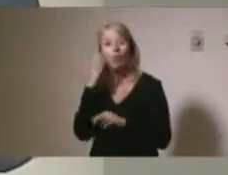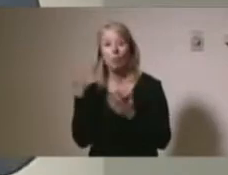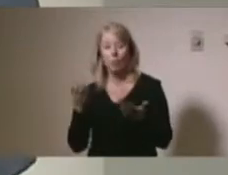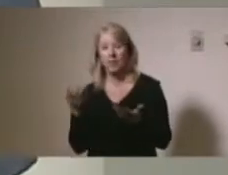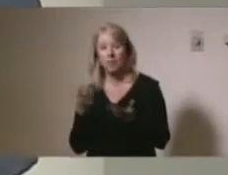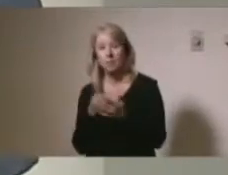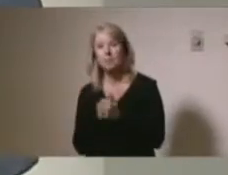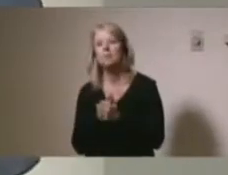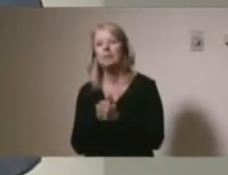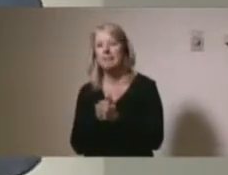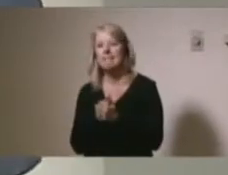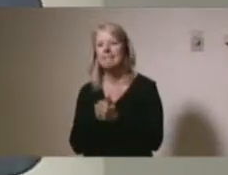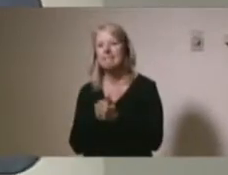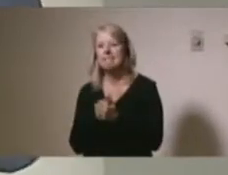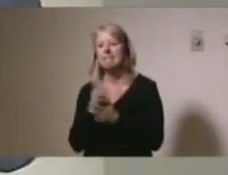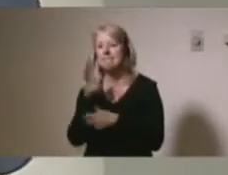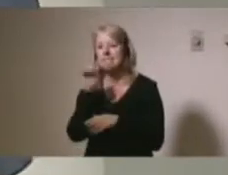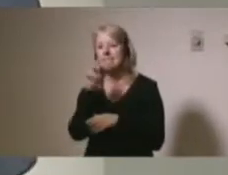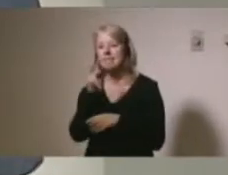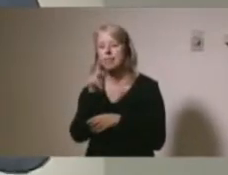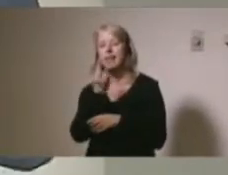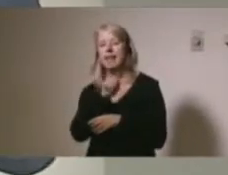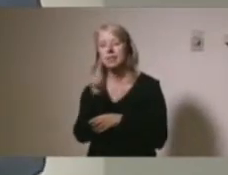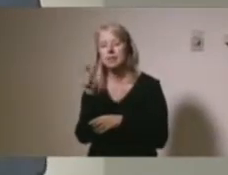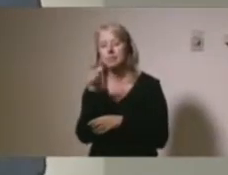that the Postal Bank,